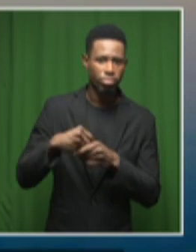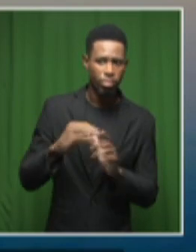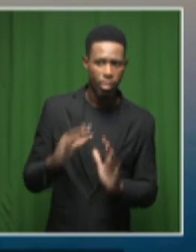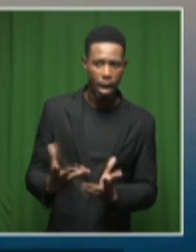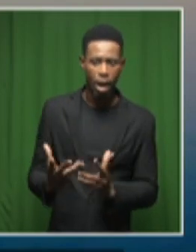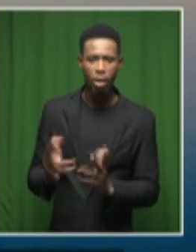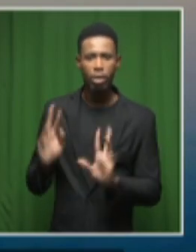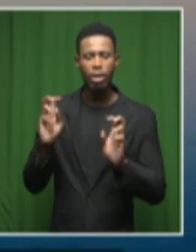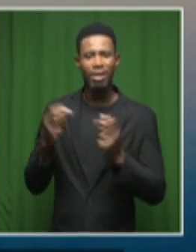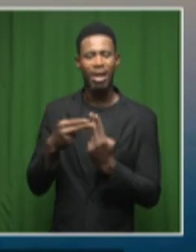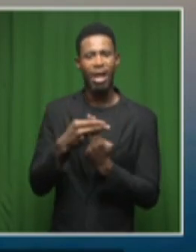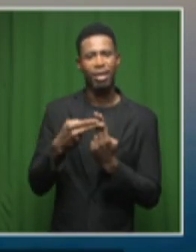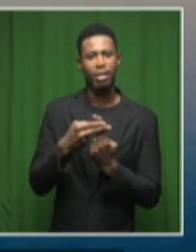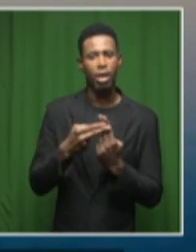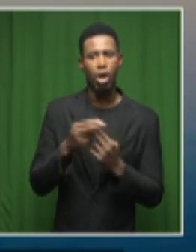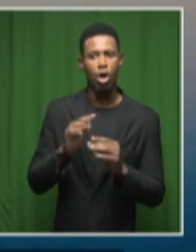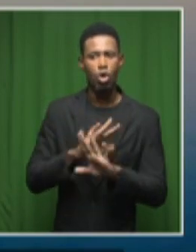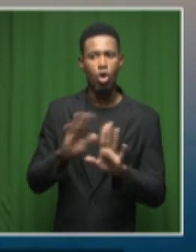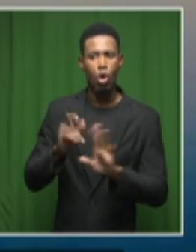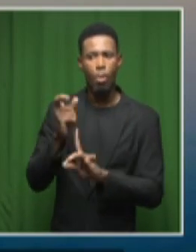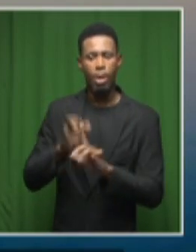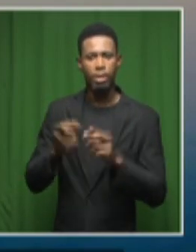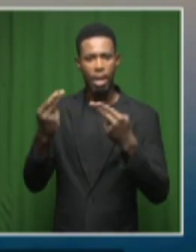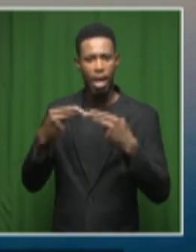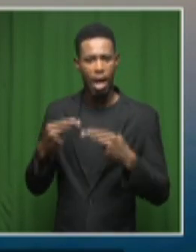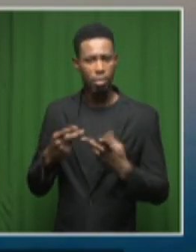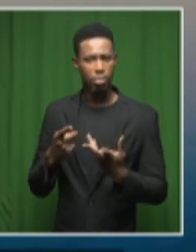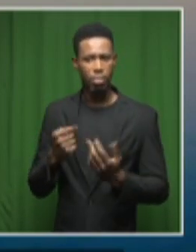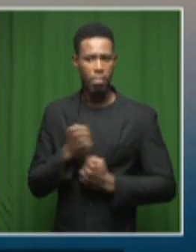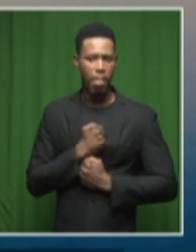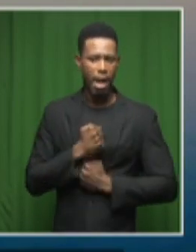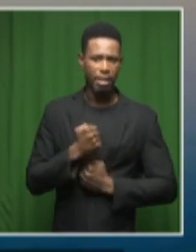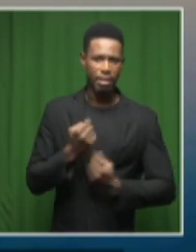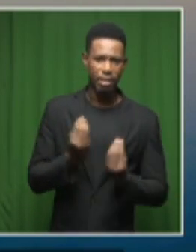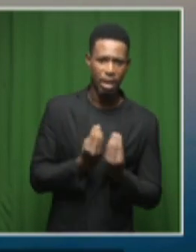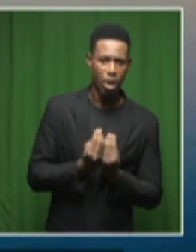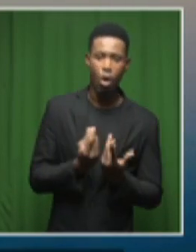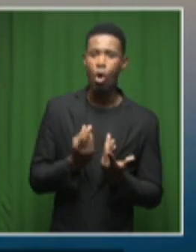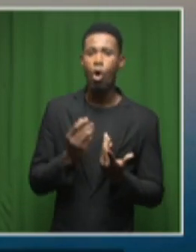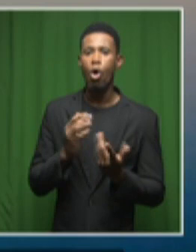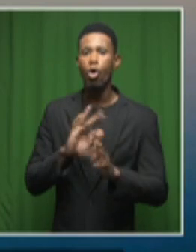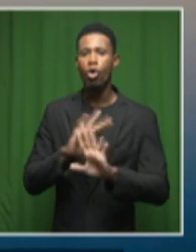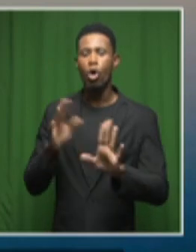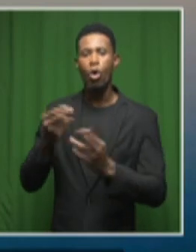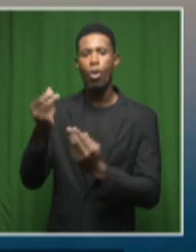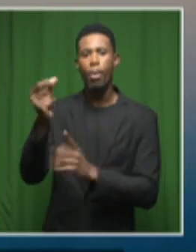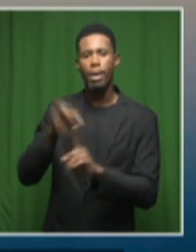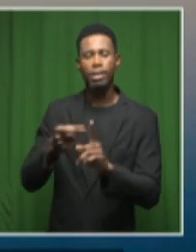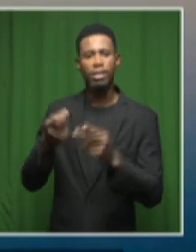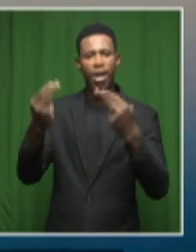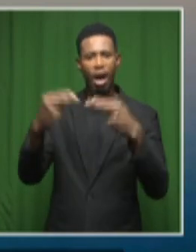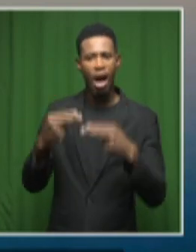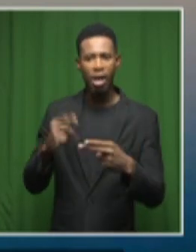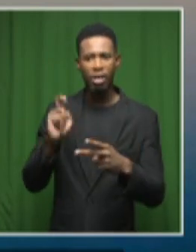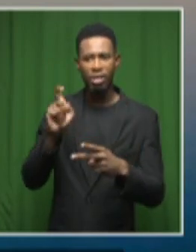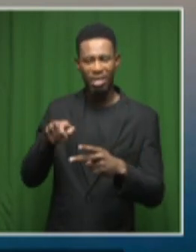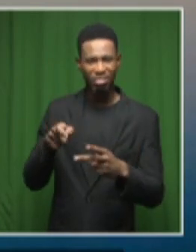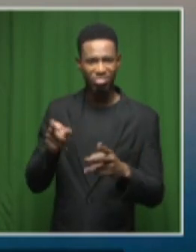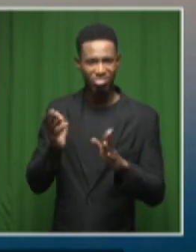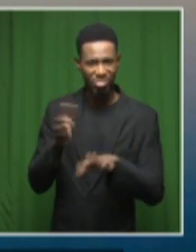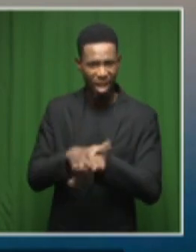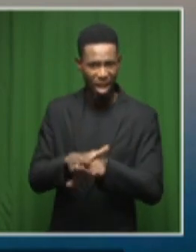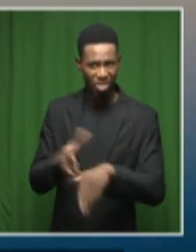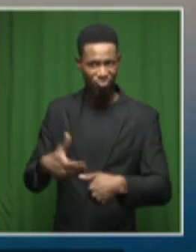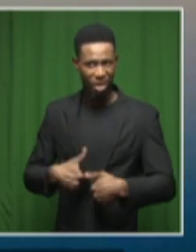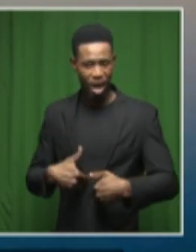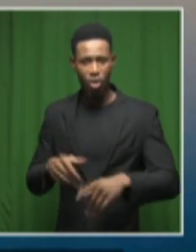hashtag, no artists must starve, or no artists must die starving, So that's where Jeleni Phindi comes